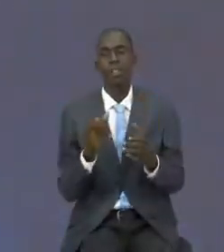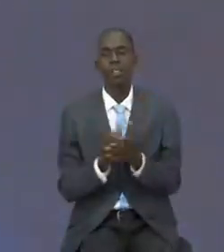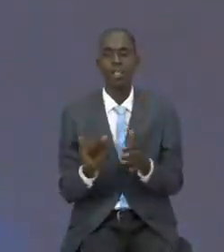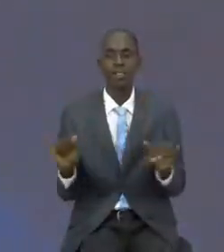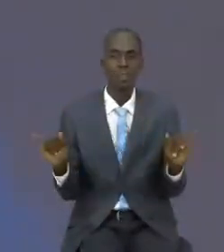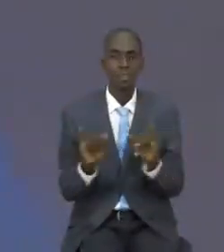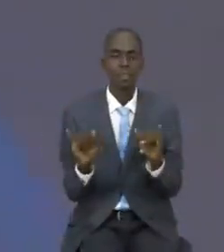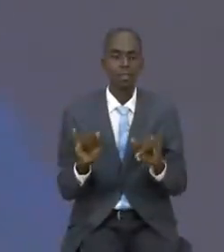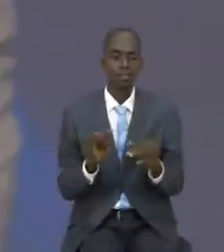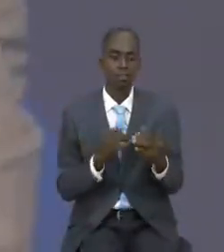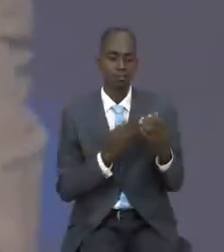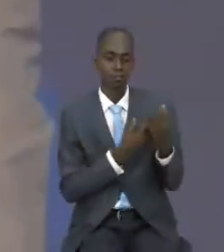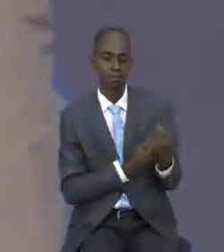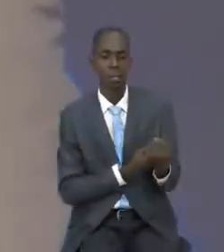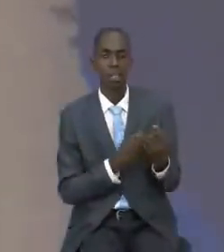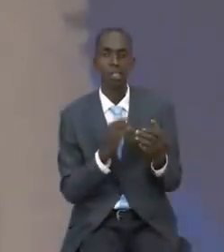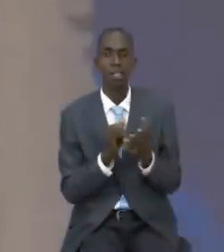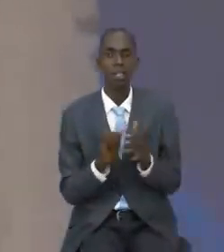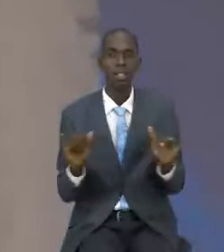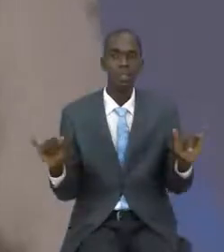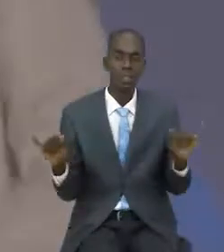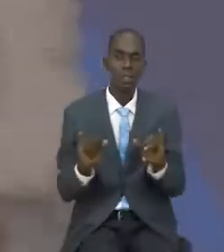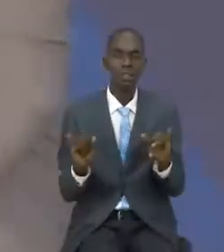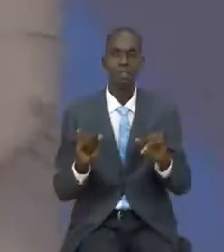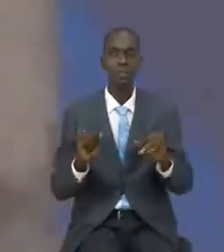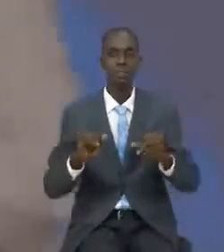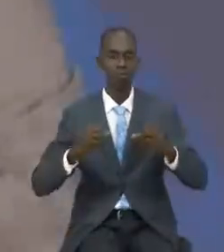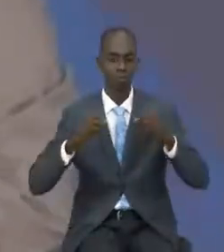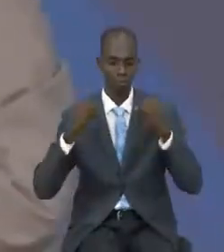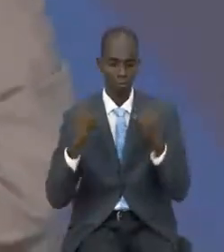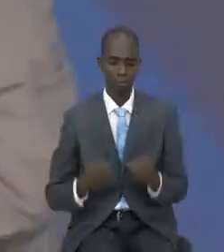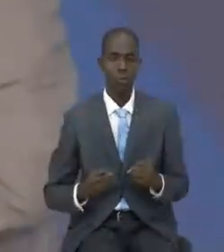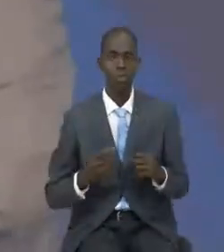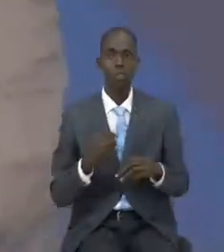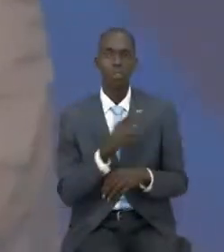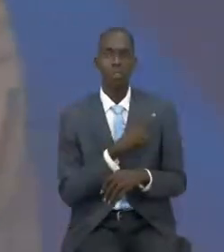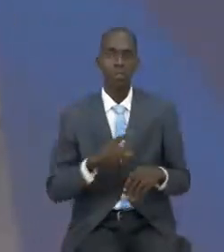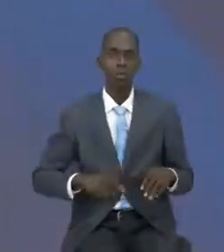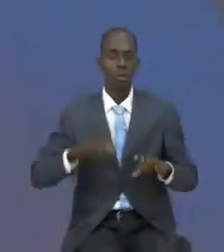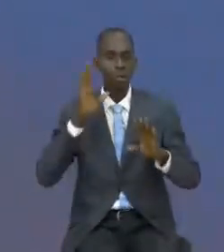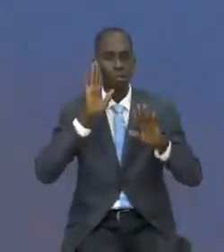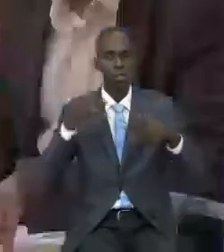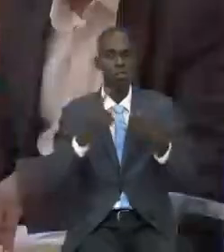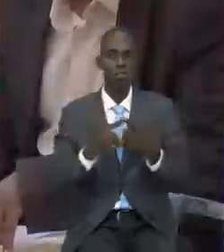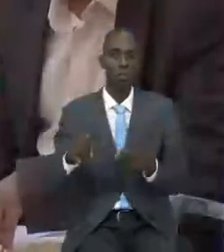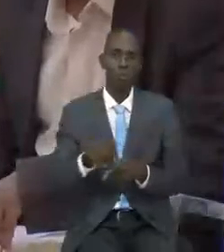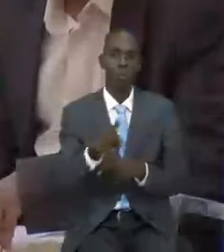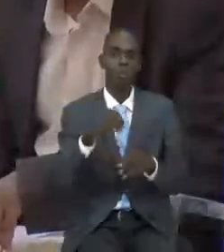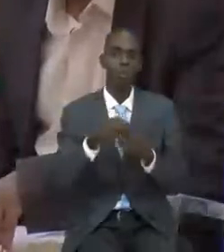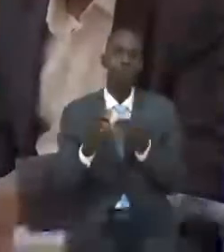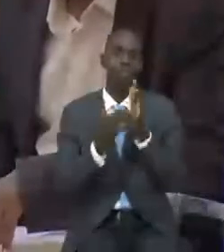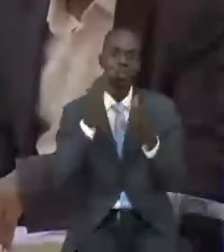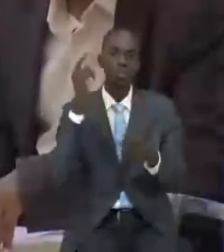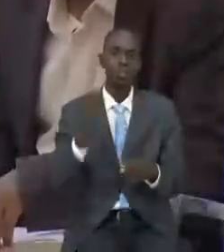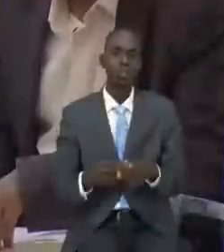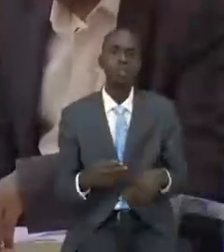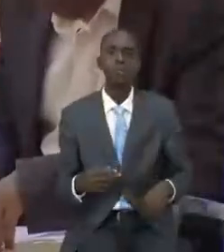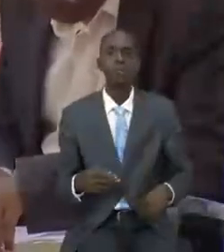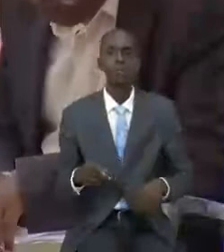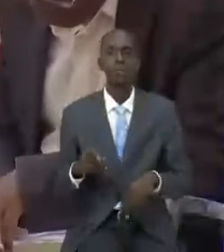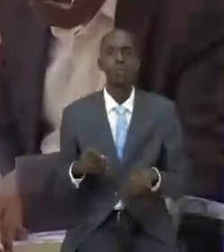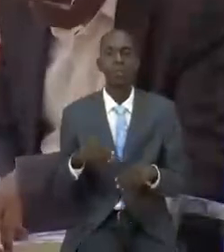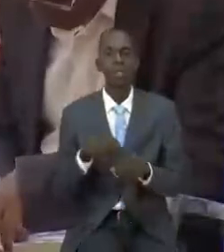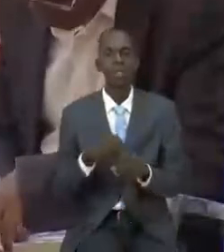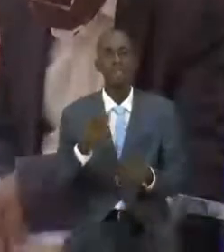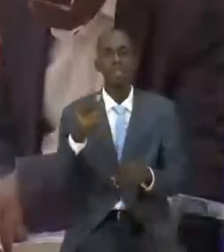same courage, that same fortitude, the Lord will grant to you in Jesus' name. Acts of the Apostles,